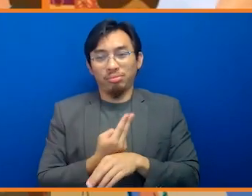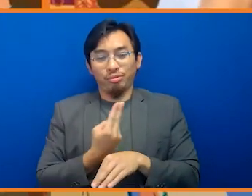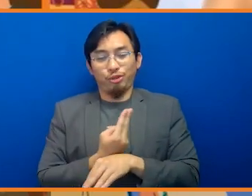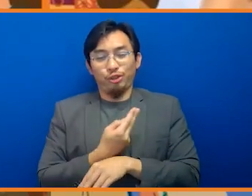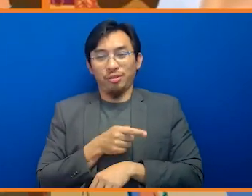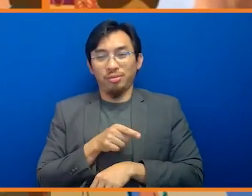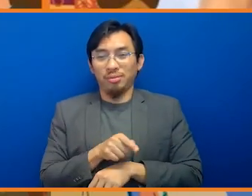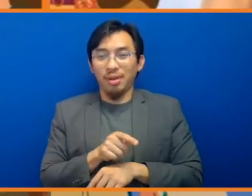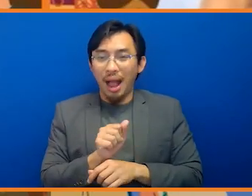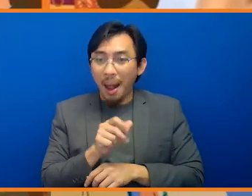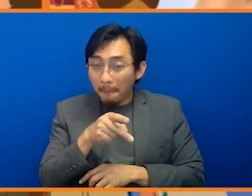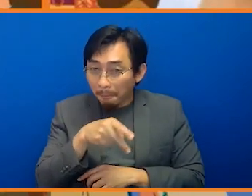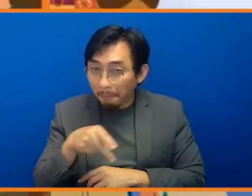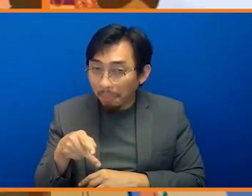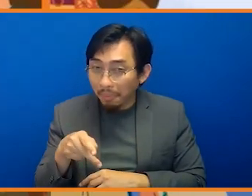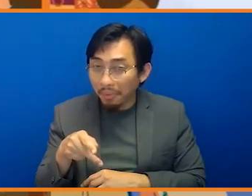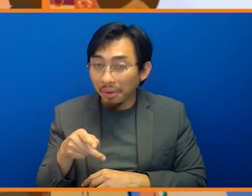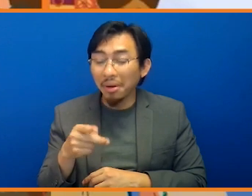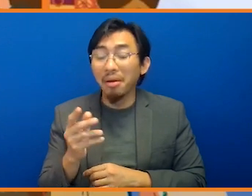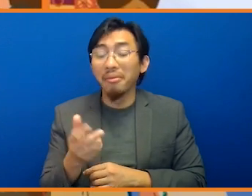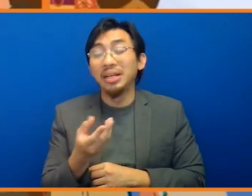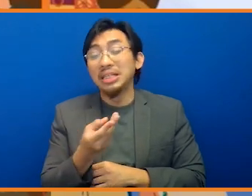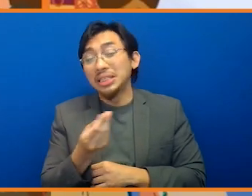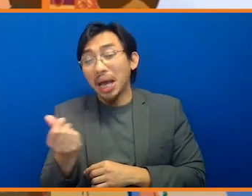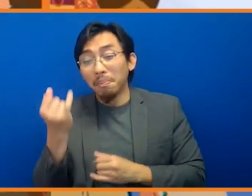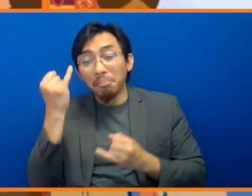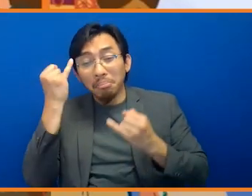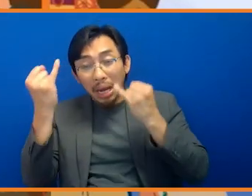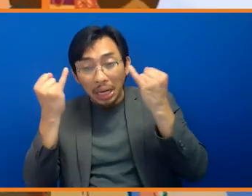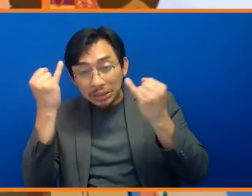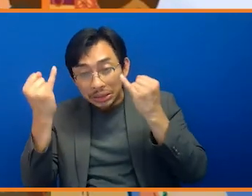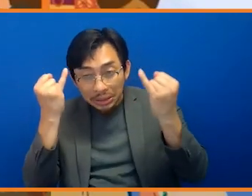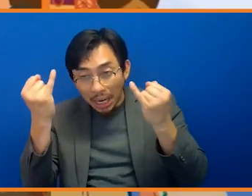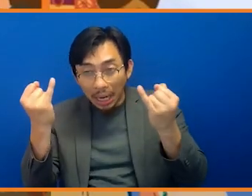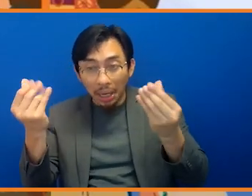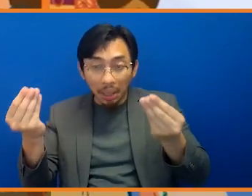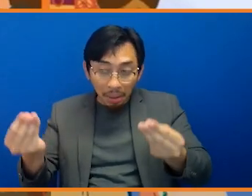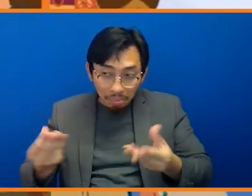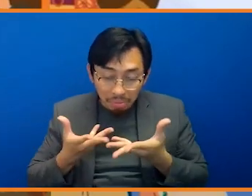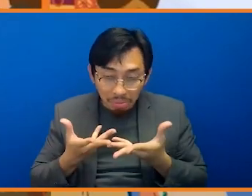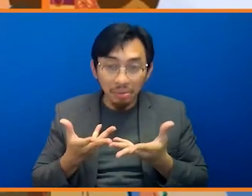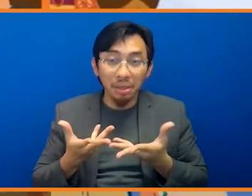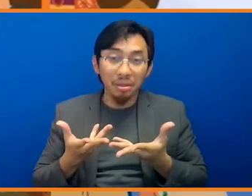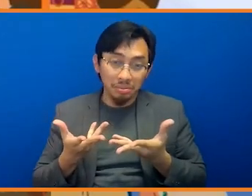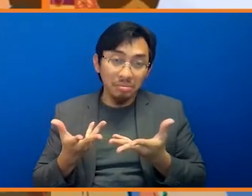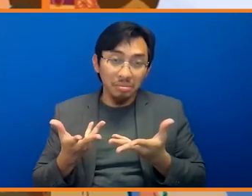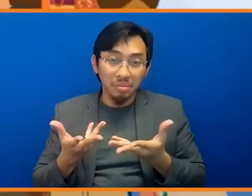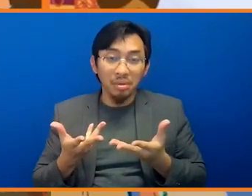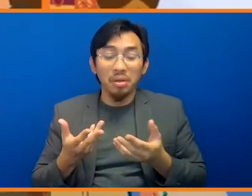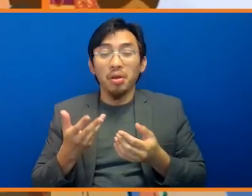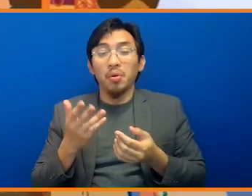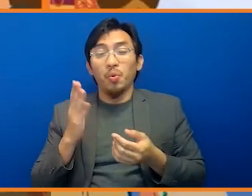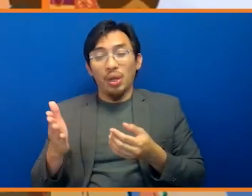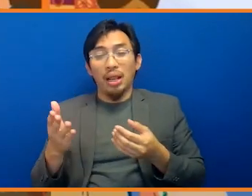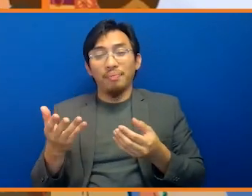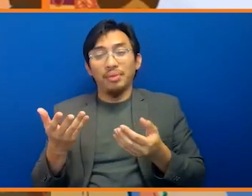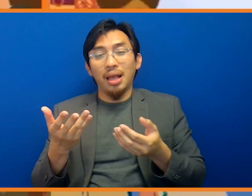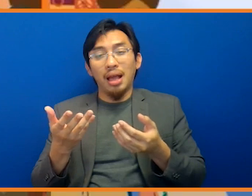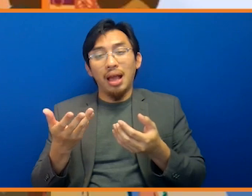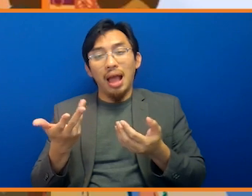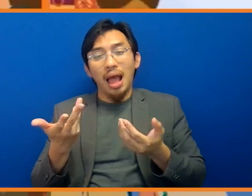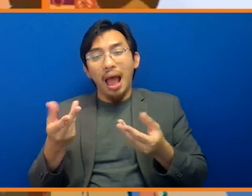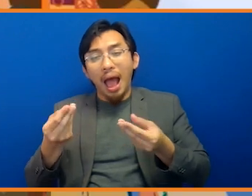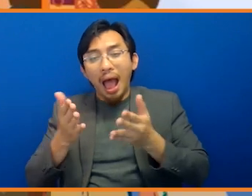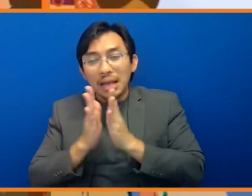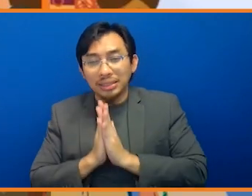using this application. Because so some idea for me is we will ask the tour